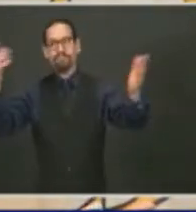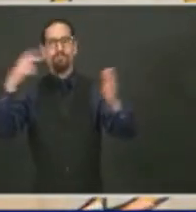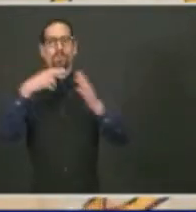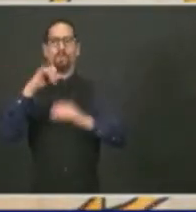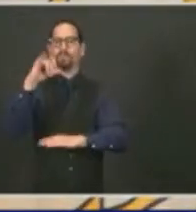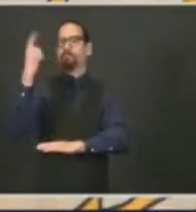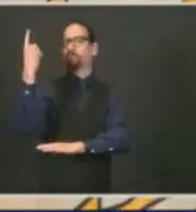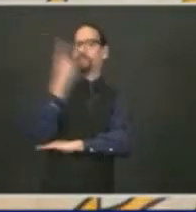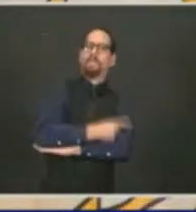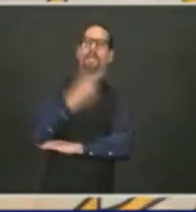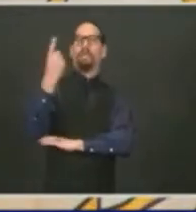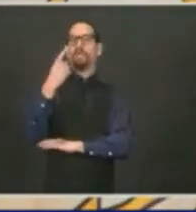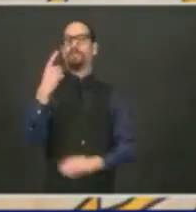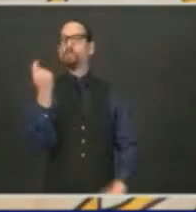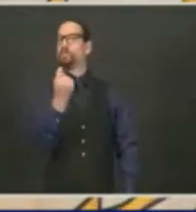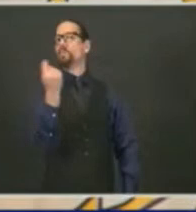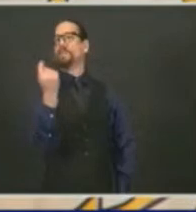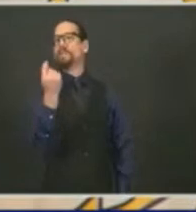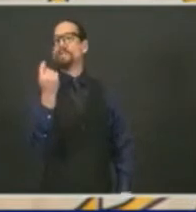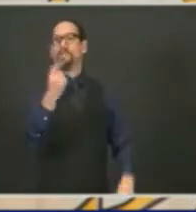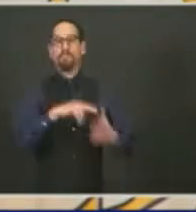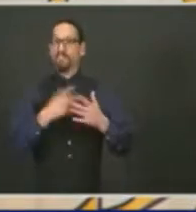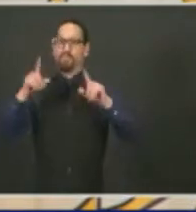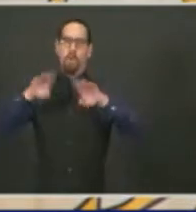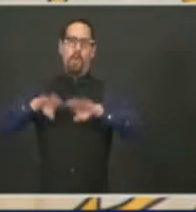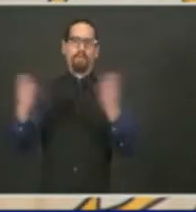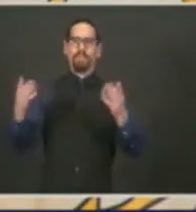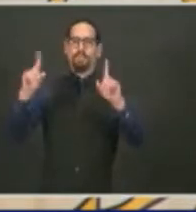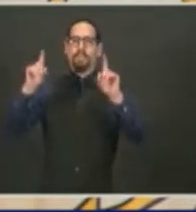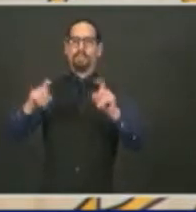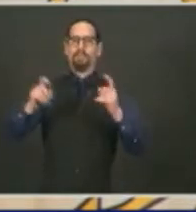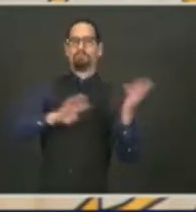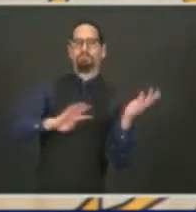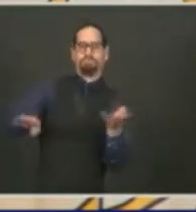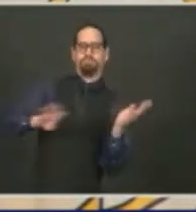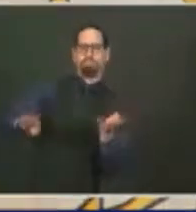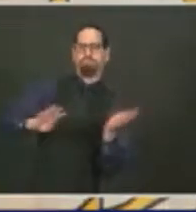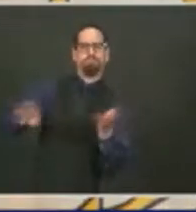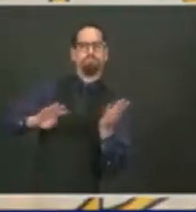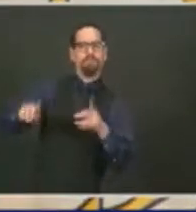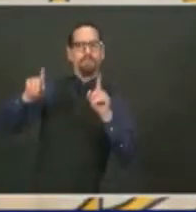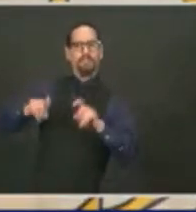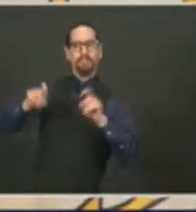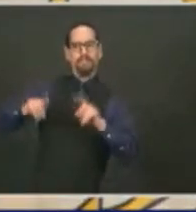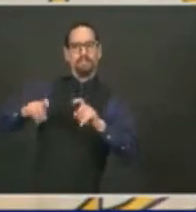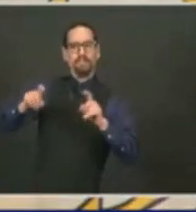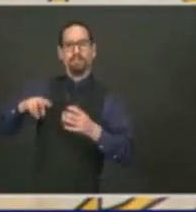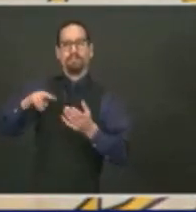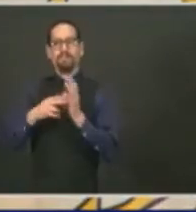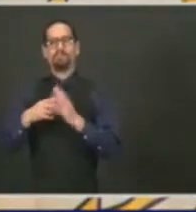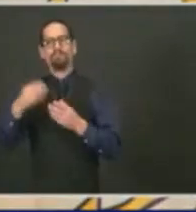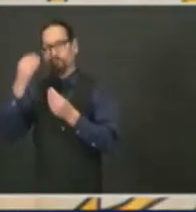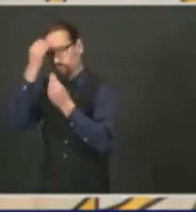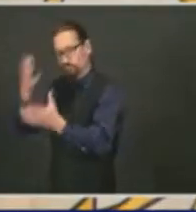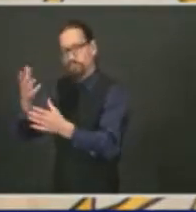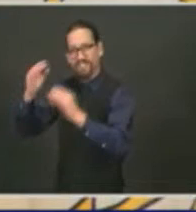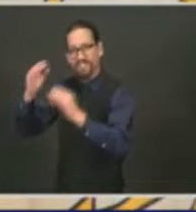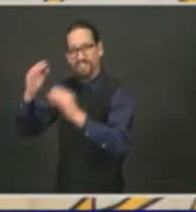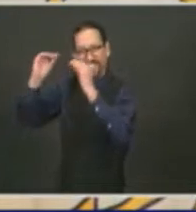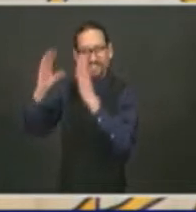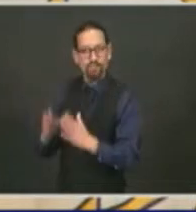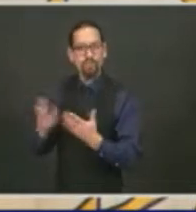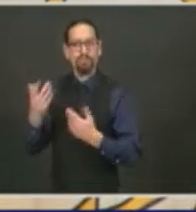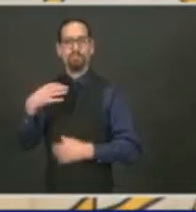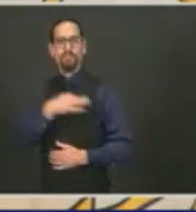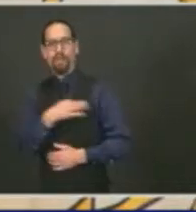everybody. So yeah, parents would be notified, teachers would be notified. We would send people to the school on that day and test